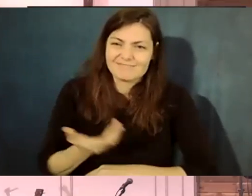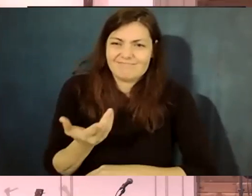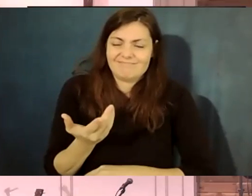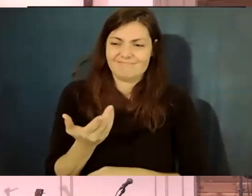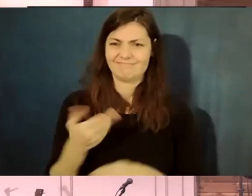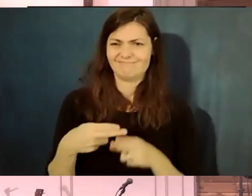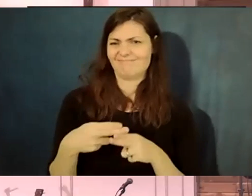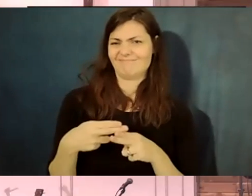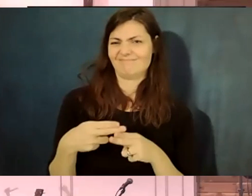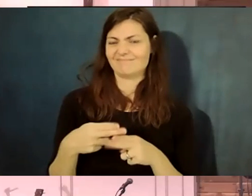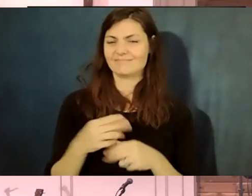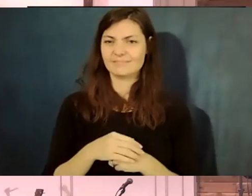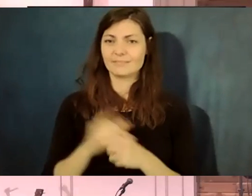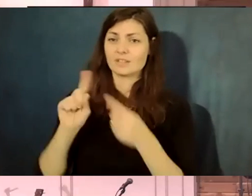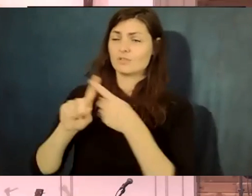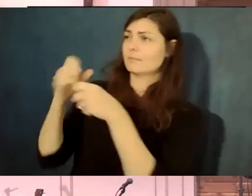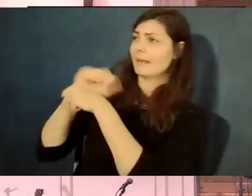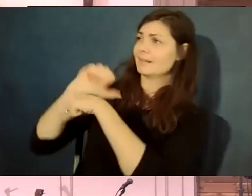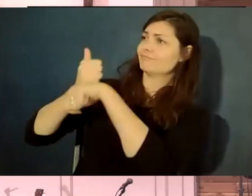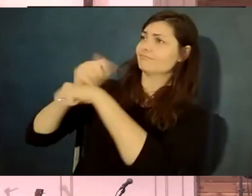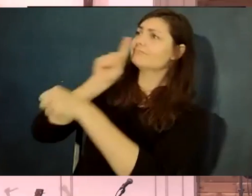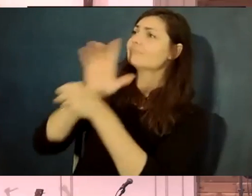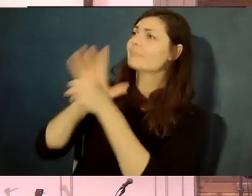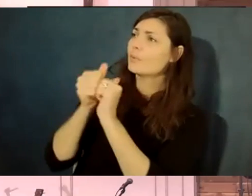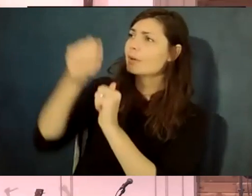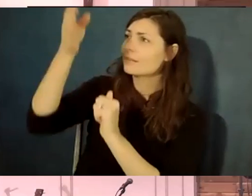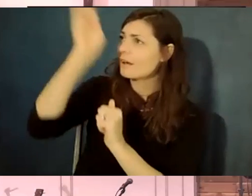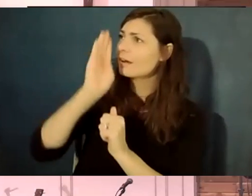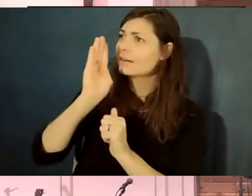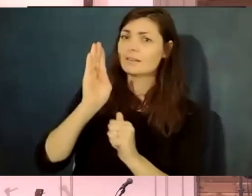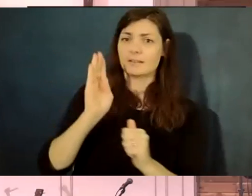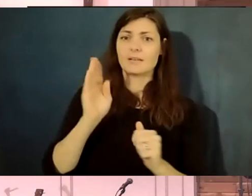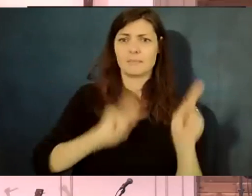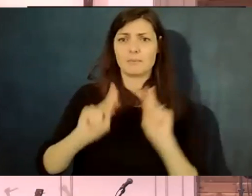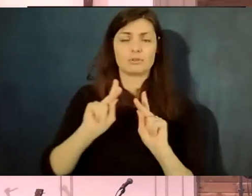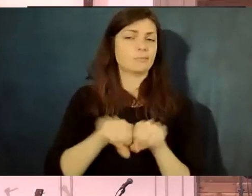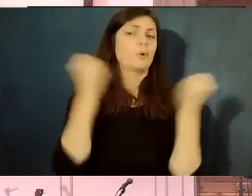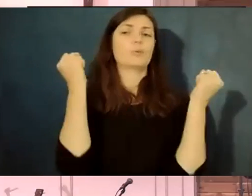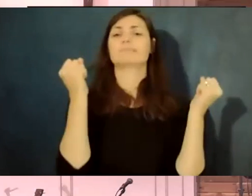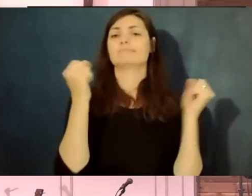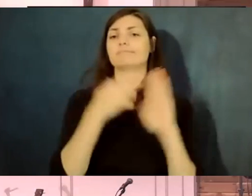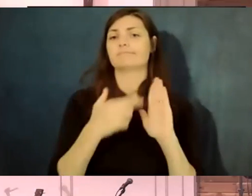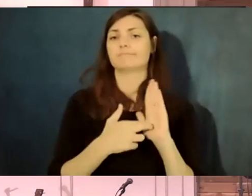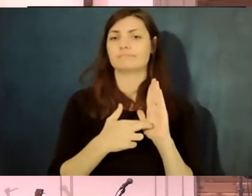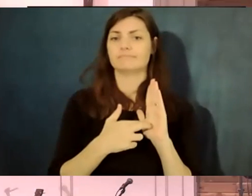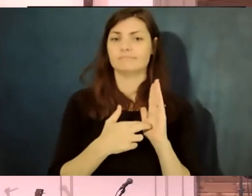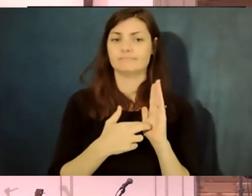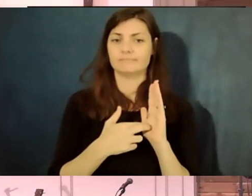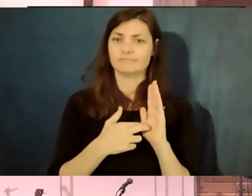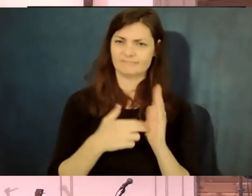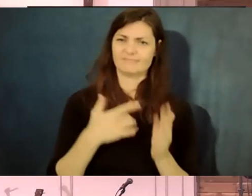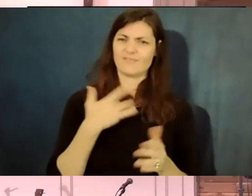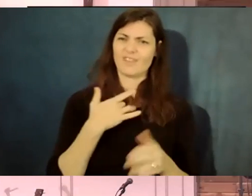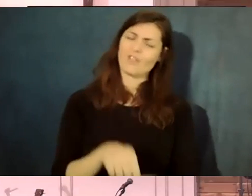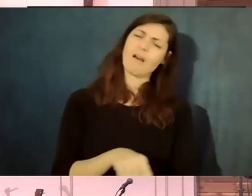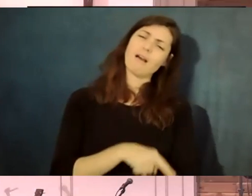40 days to make a covenant with God and then to break it in every way possible. It was long for the people, short for